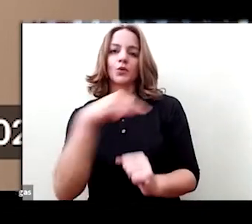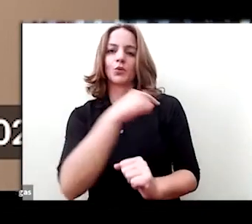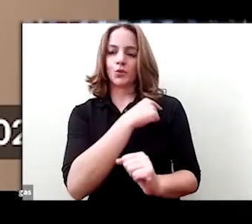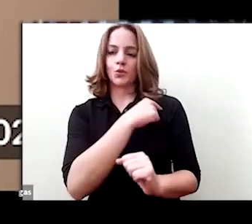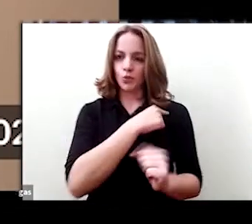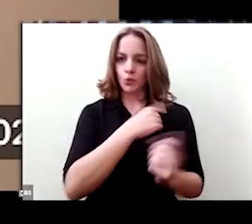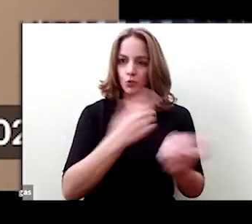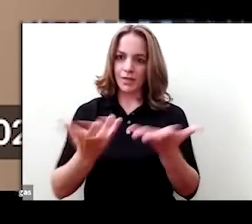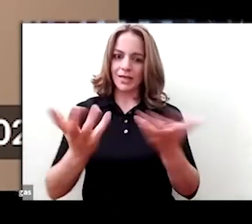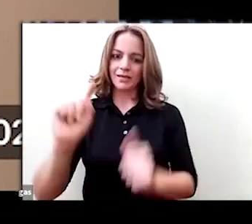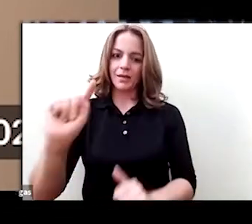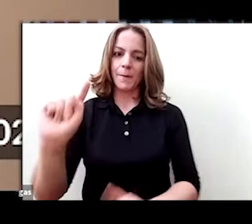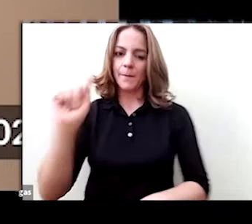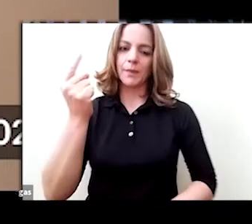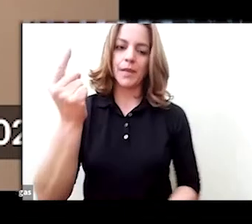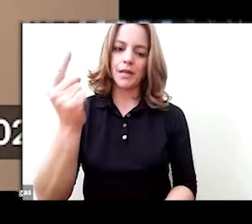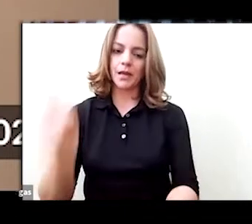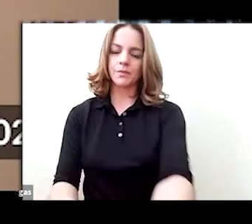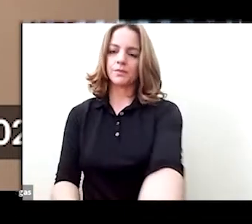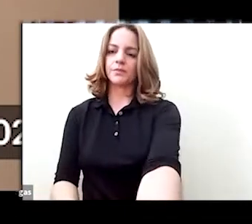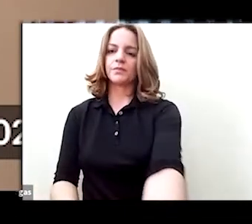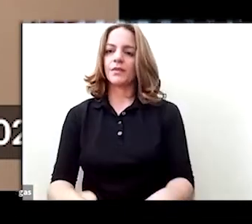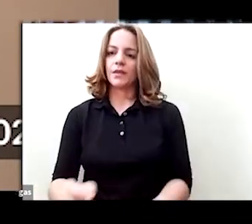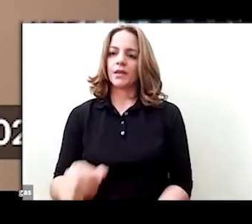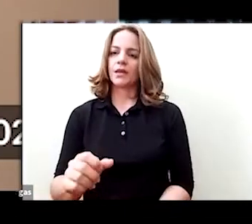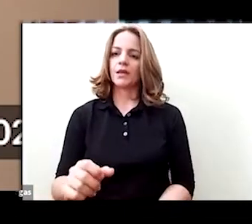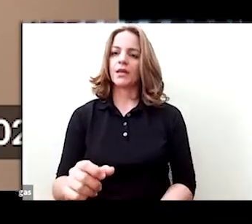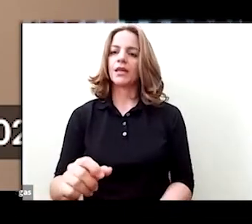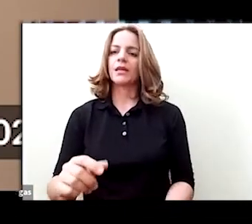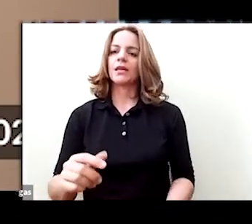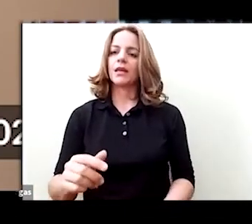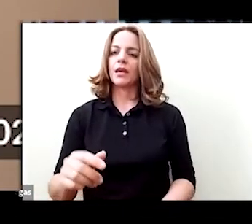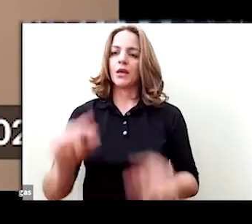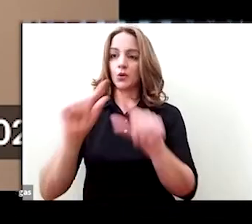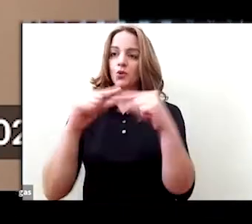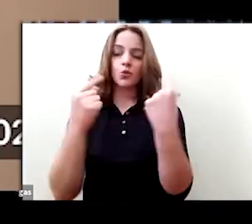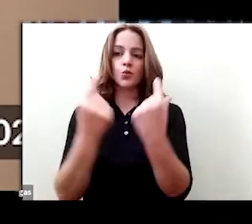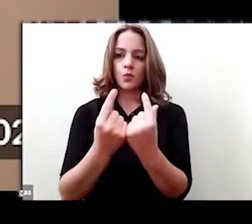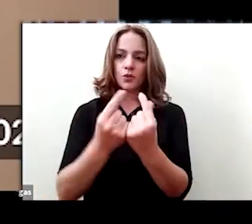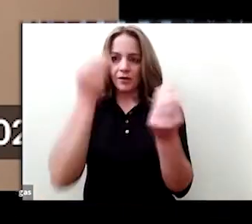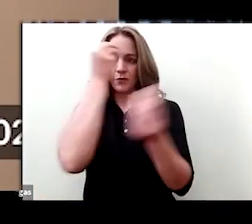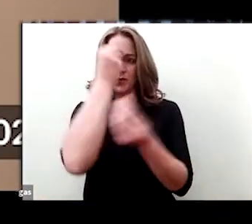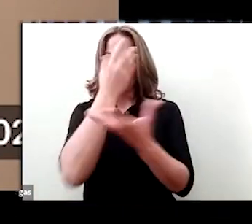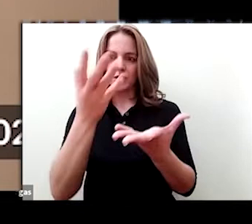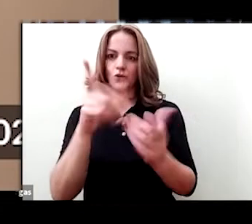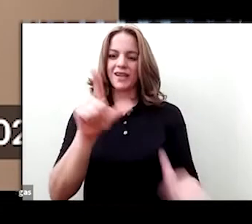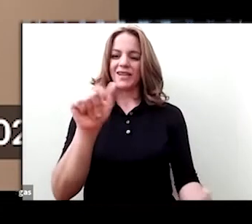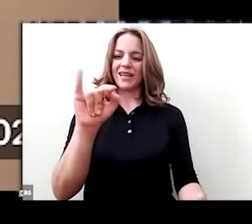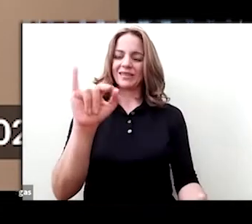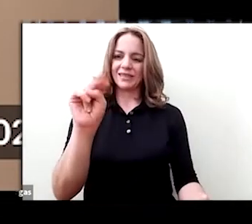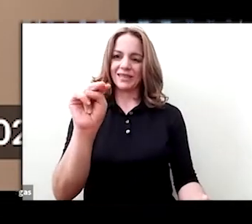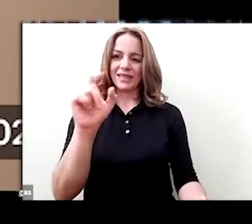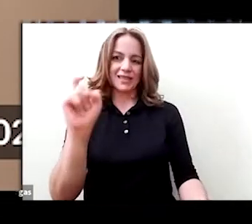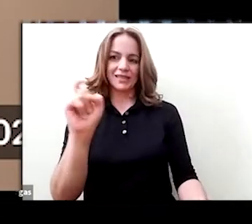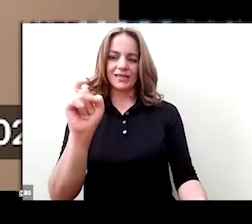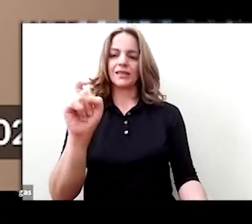Latinx public affairs television series to document Latinx life, arts, and entertainment. Christina is working on